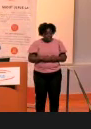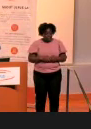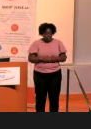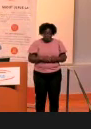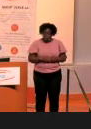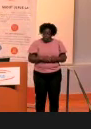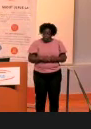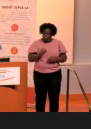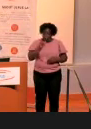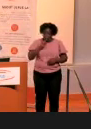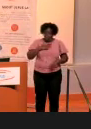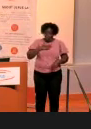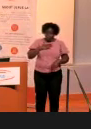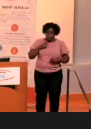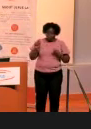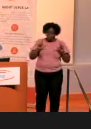These aren't mine.